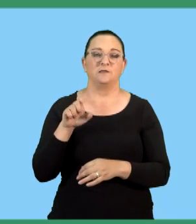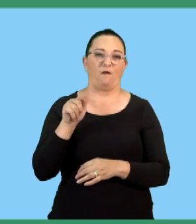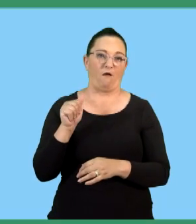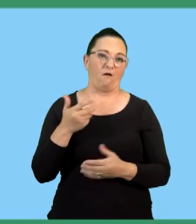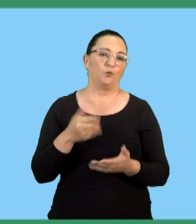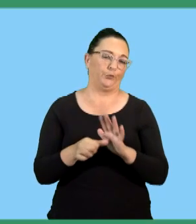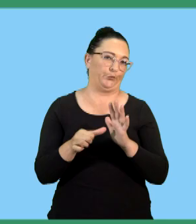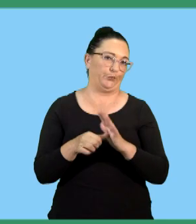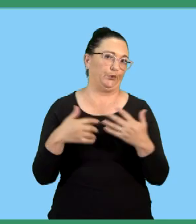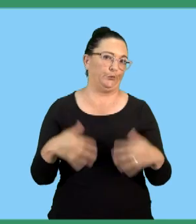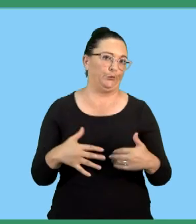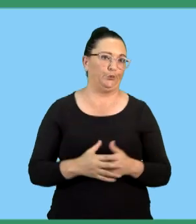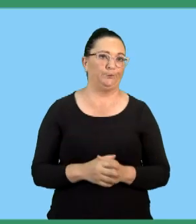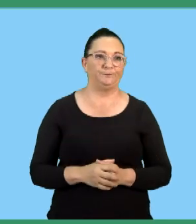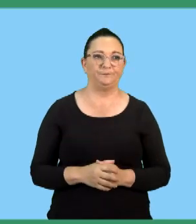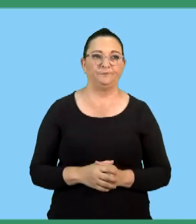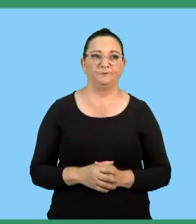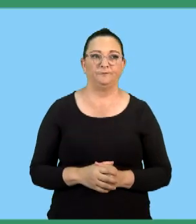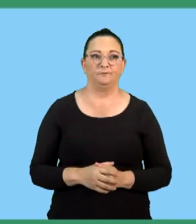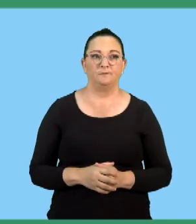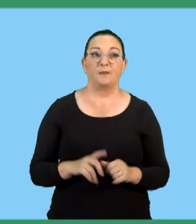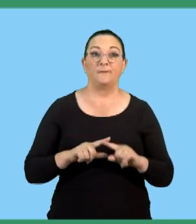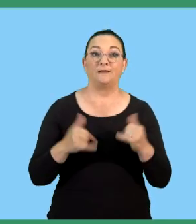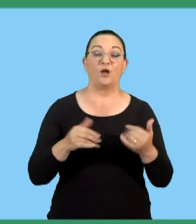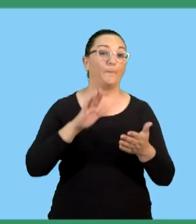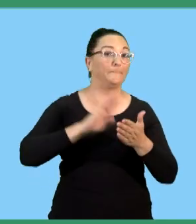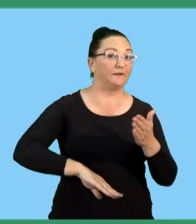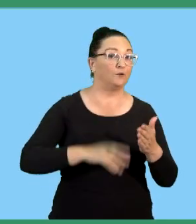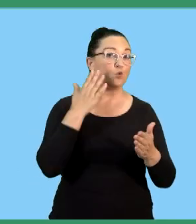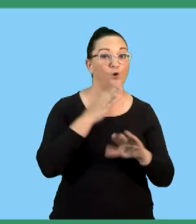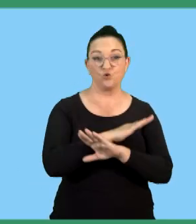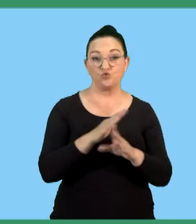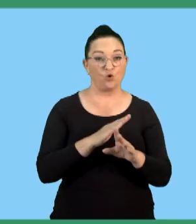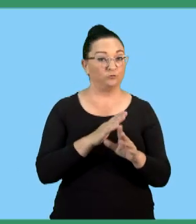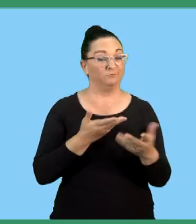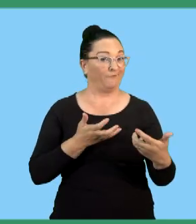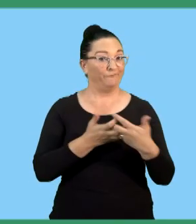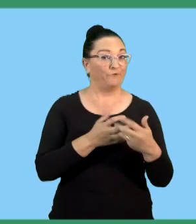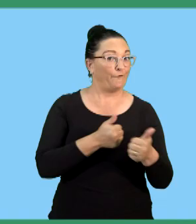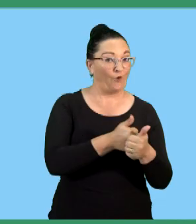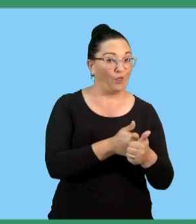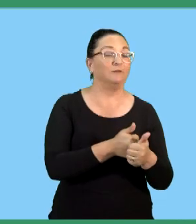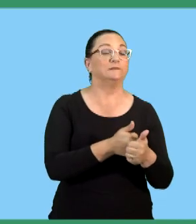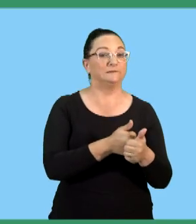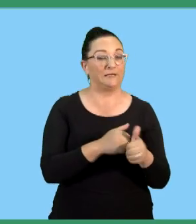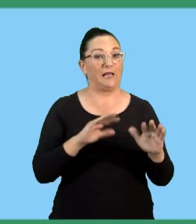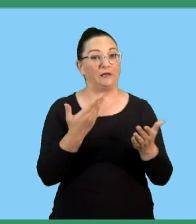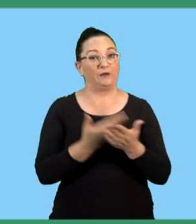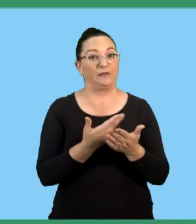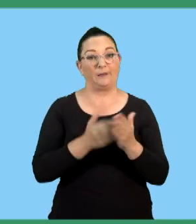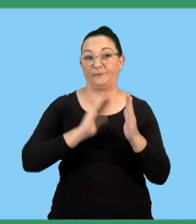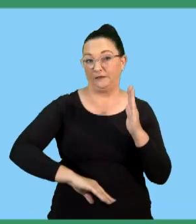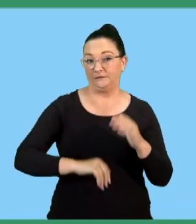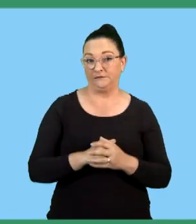important. All right, so moving on to the penalties for non-compliance with the Skills Development Act. Now, don't forget,